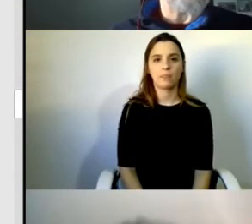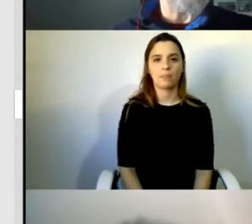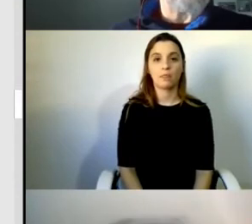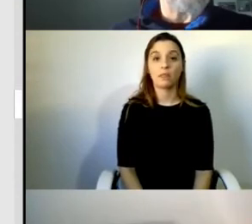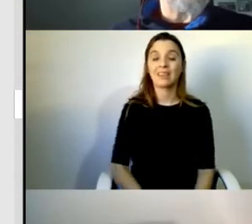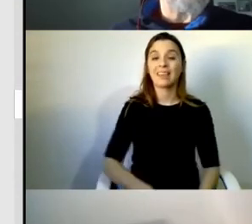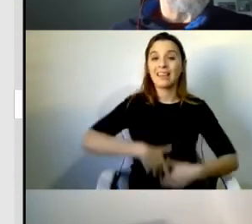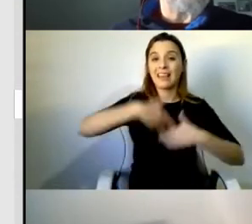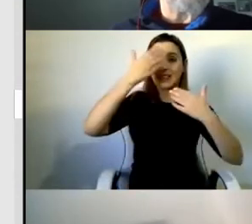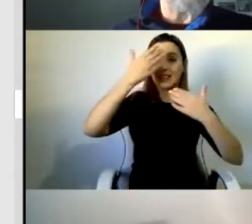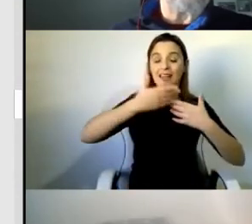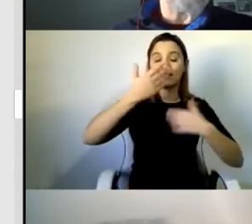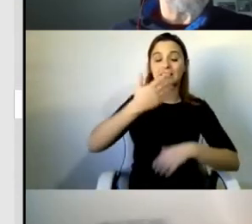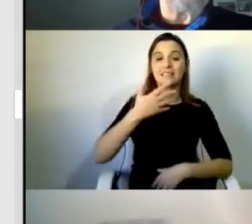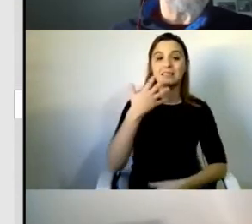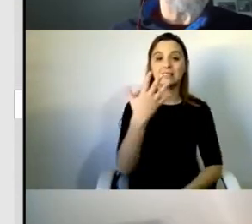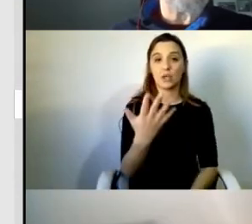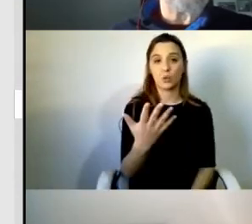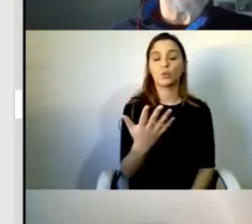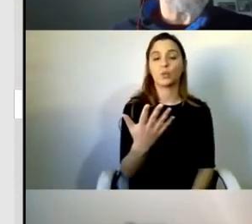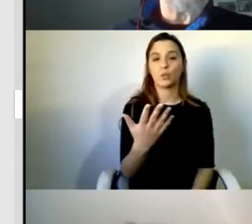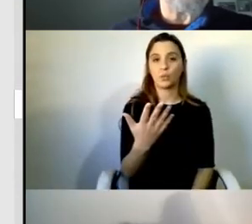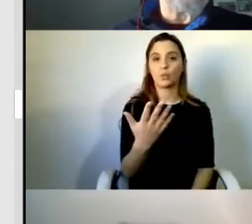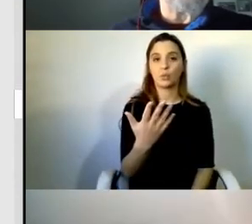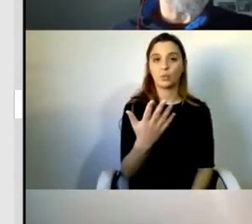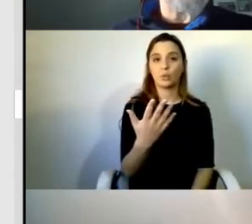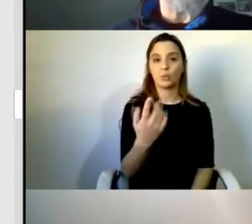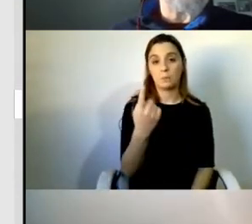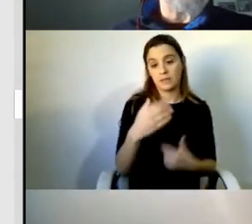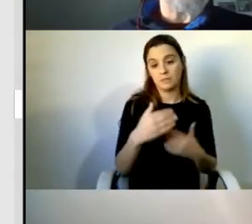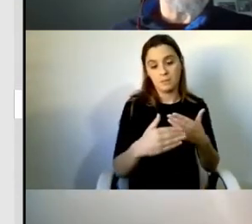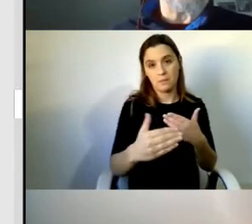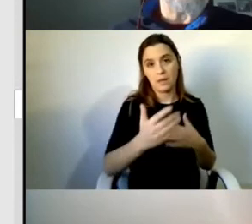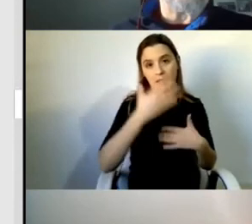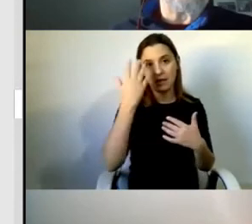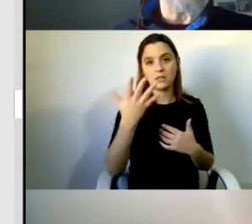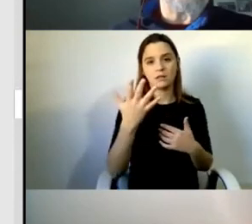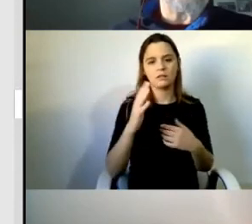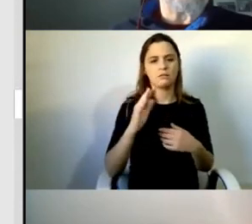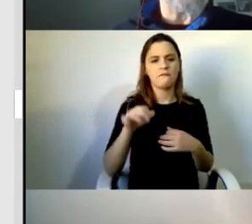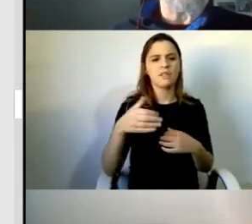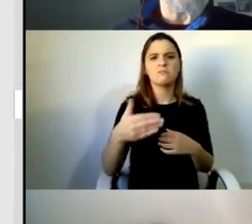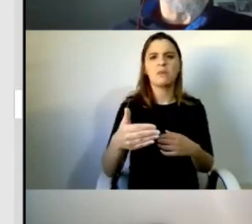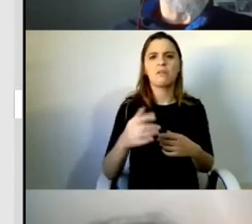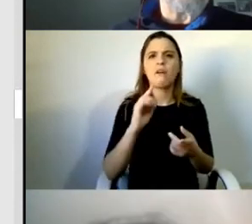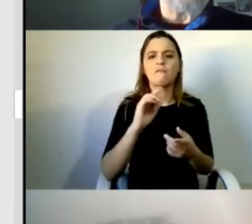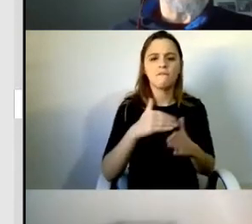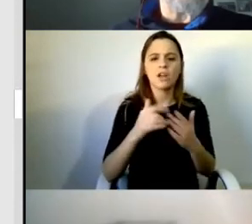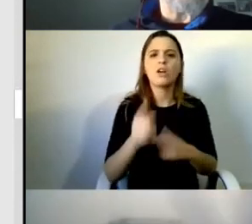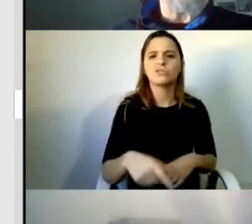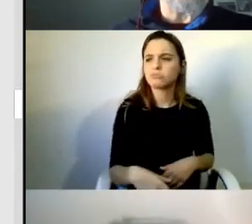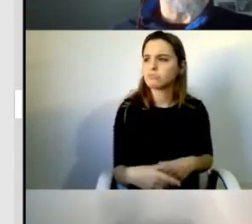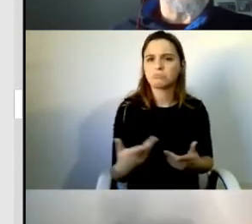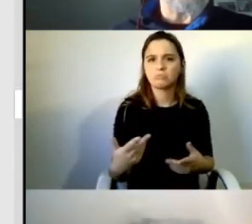So nobody knows what people do over weekends or holidays, because